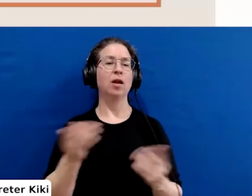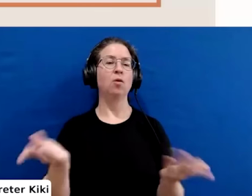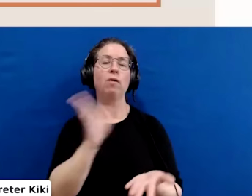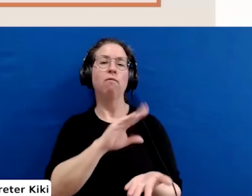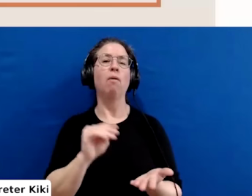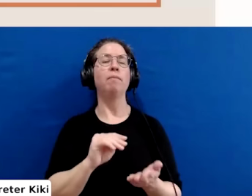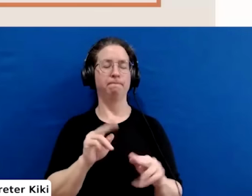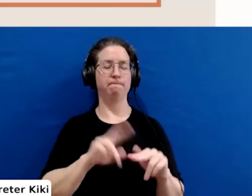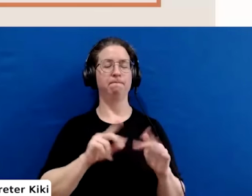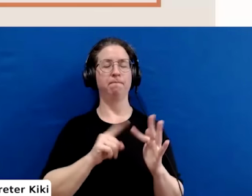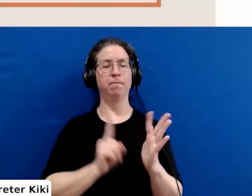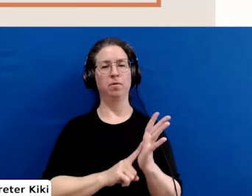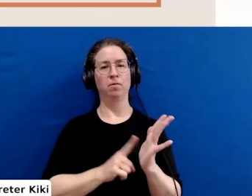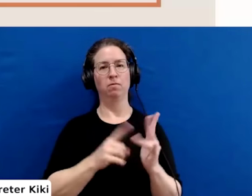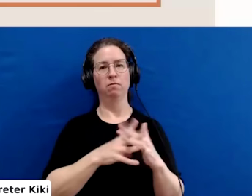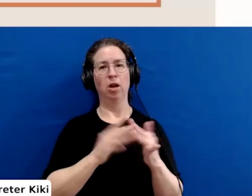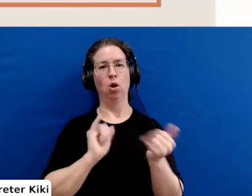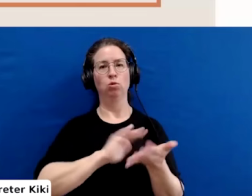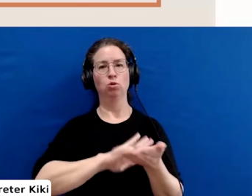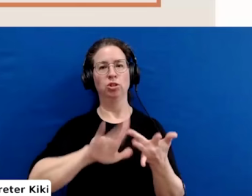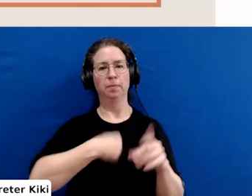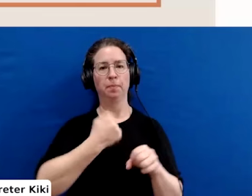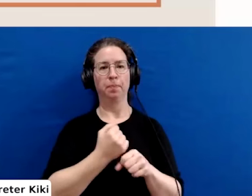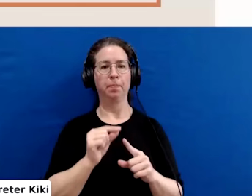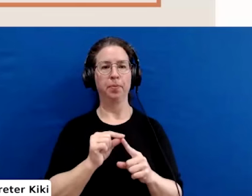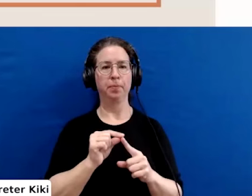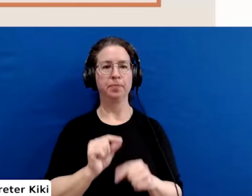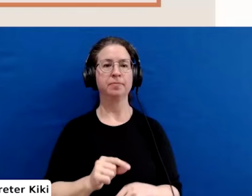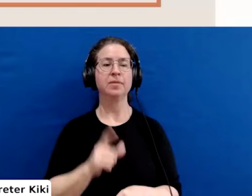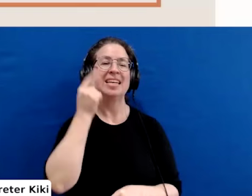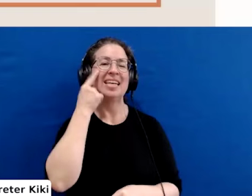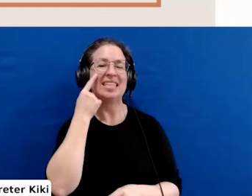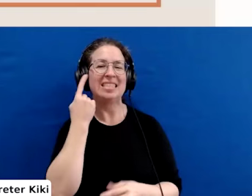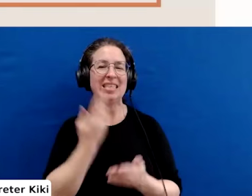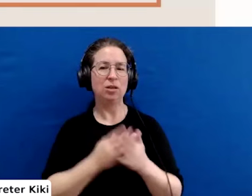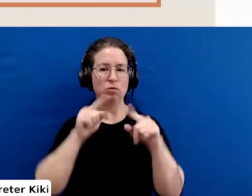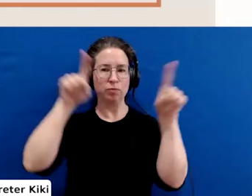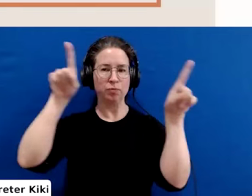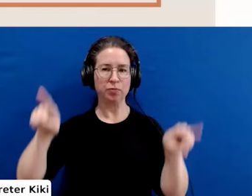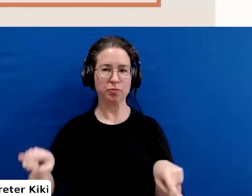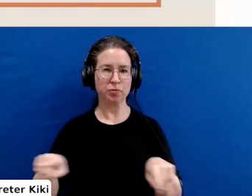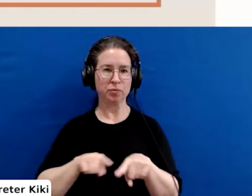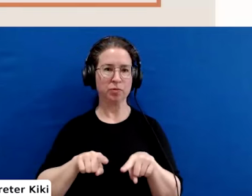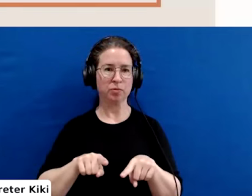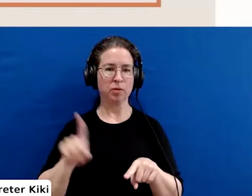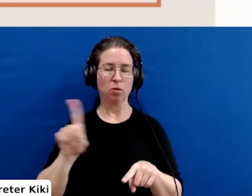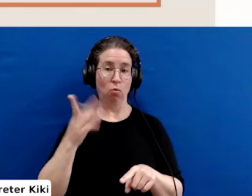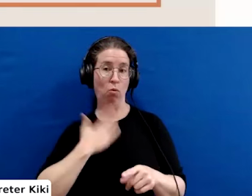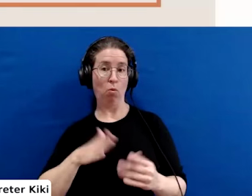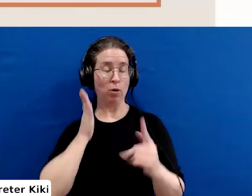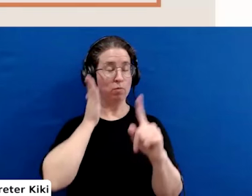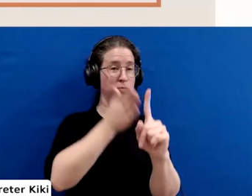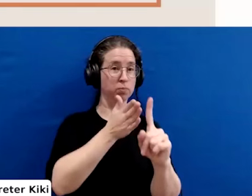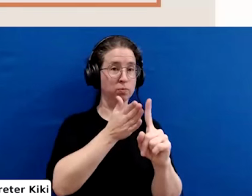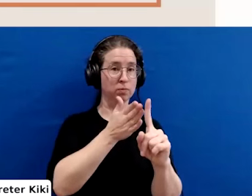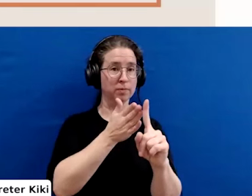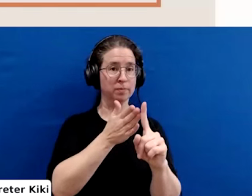The policy priority areas, as you can see on the screen here, include climate change mitigation and